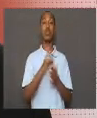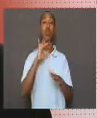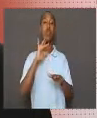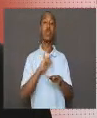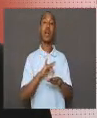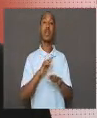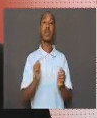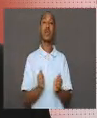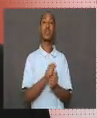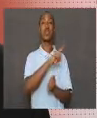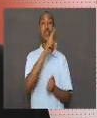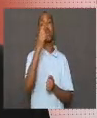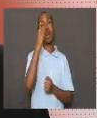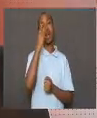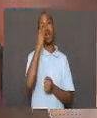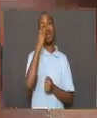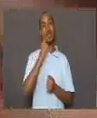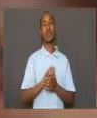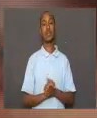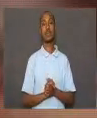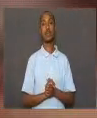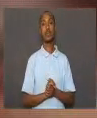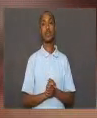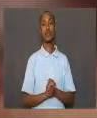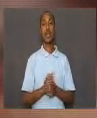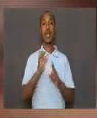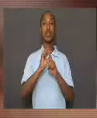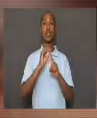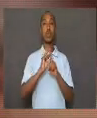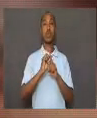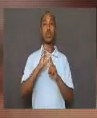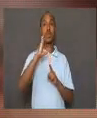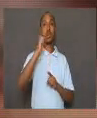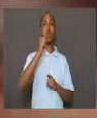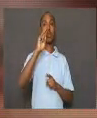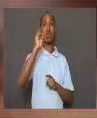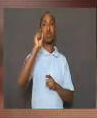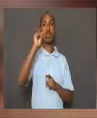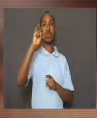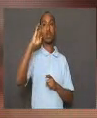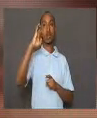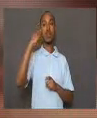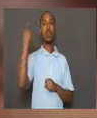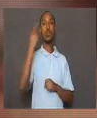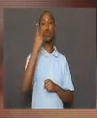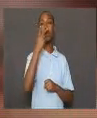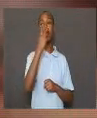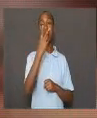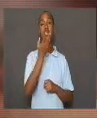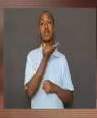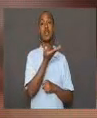contact with your eyes. The word caustic is used to refer